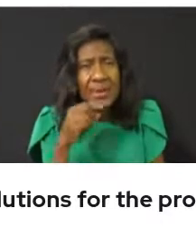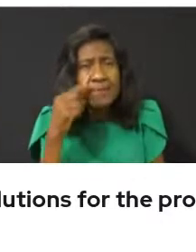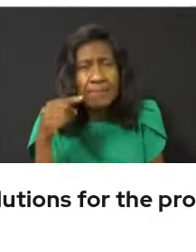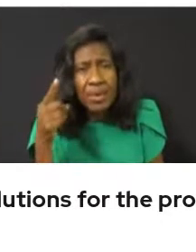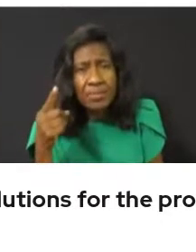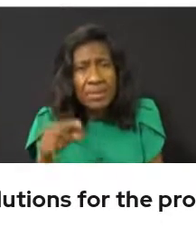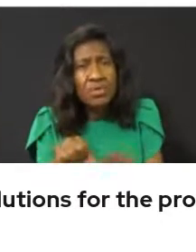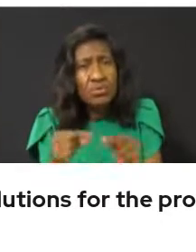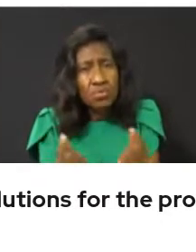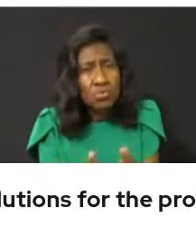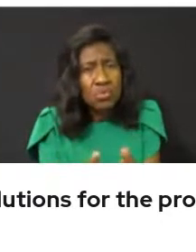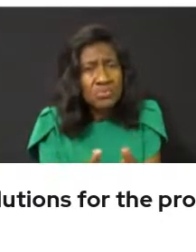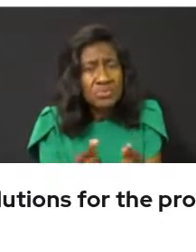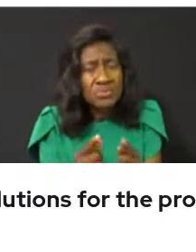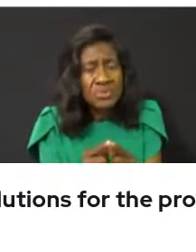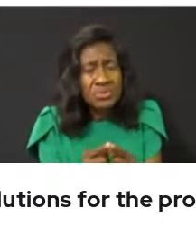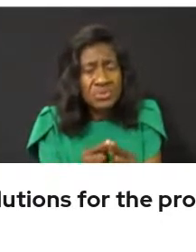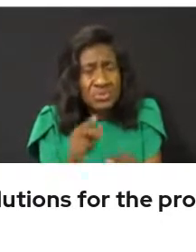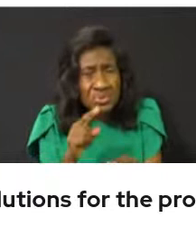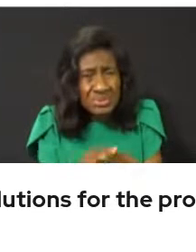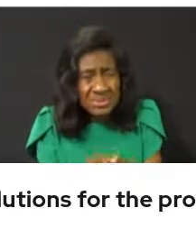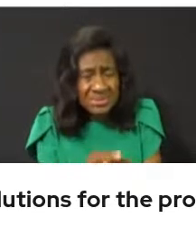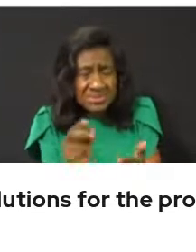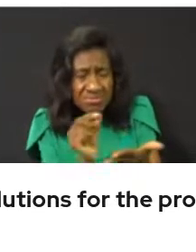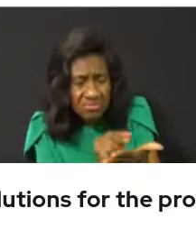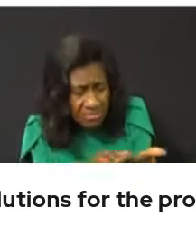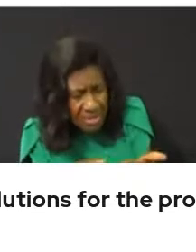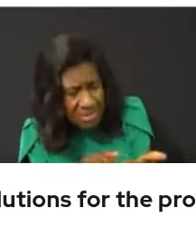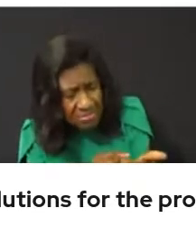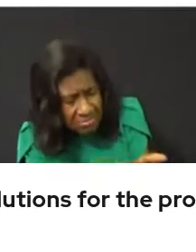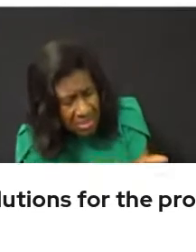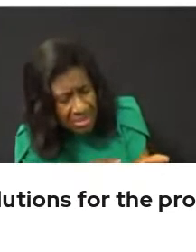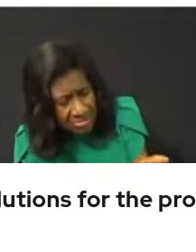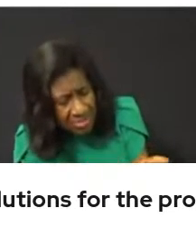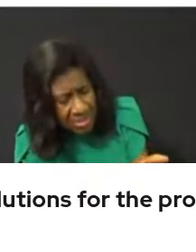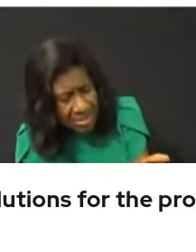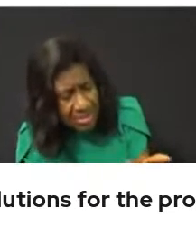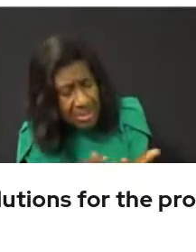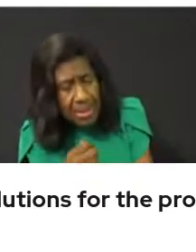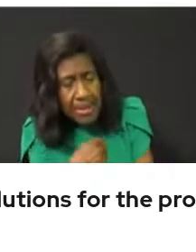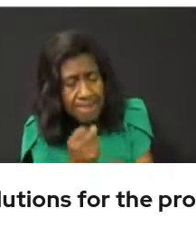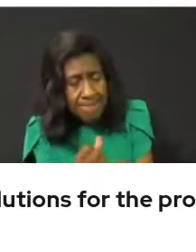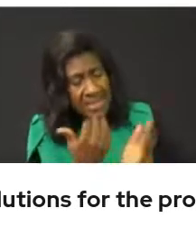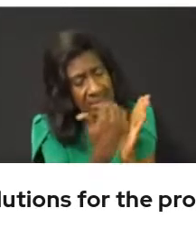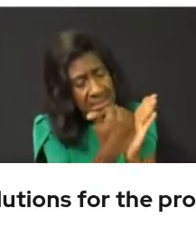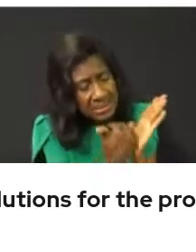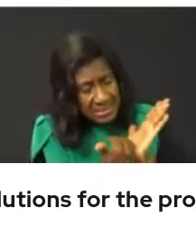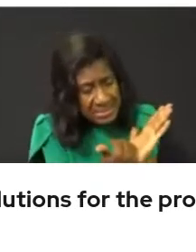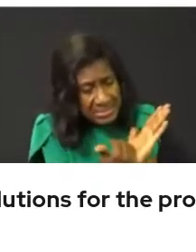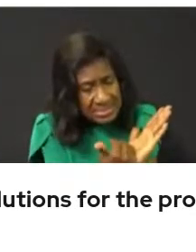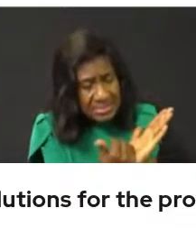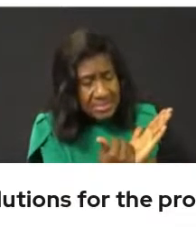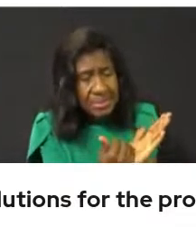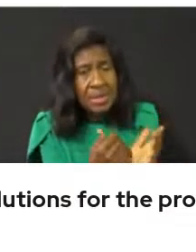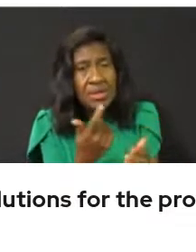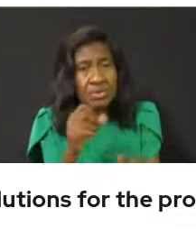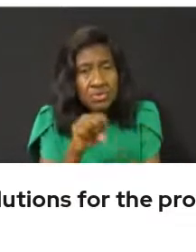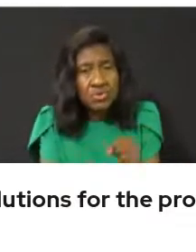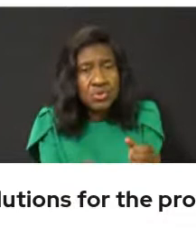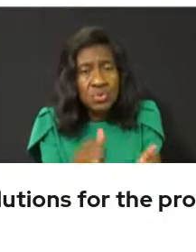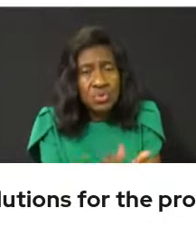drill down and get into detail so that nothing is missed and that we are able to